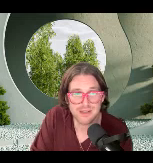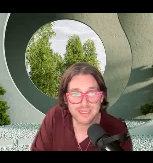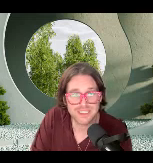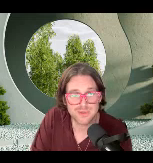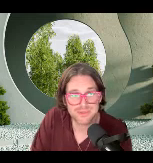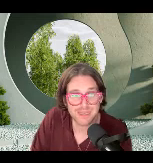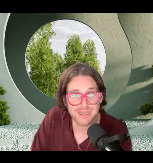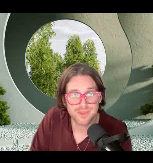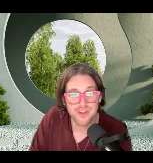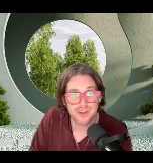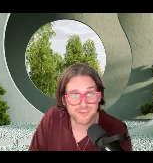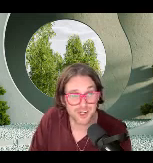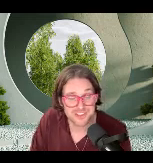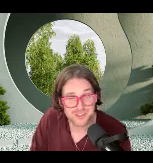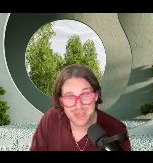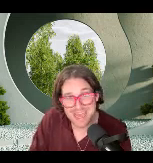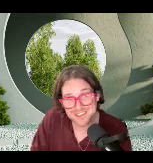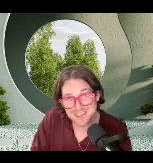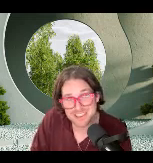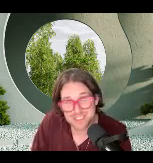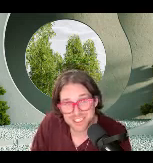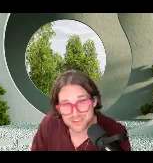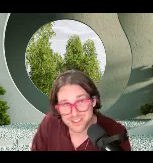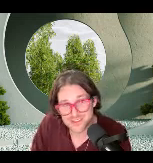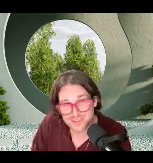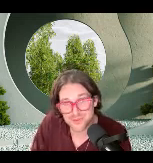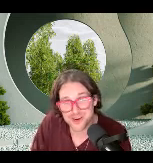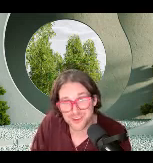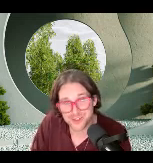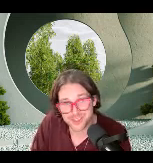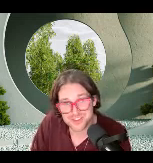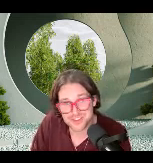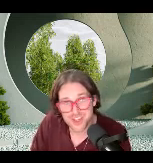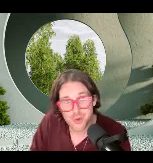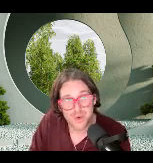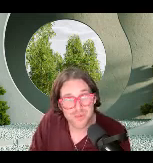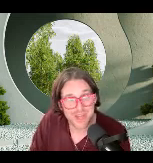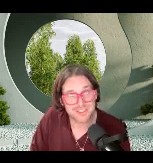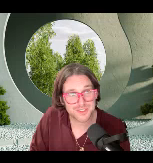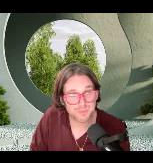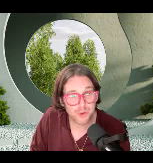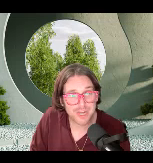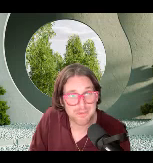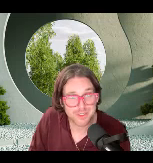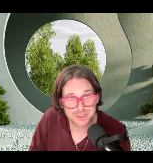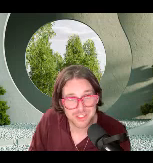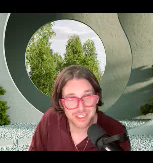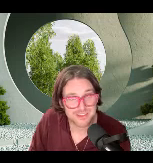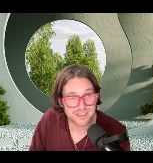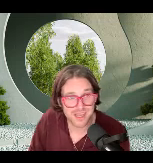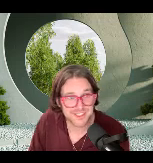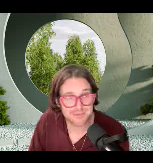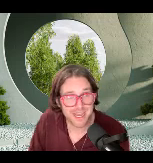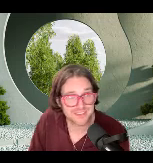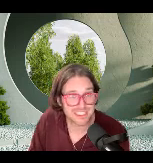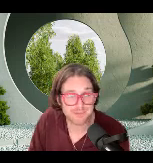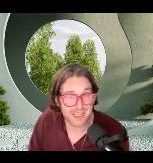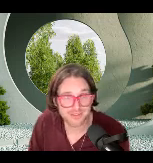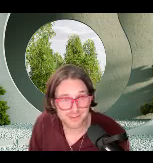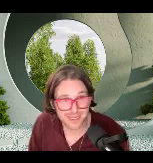the UDL guidelines website. First, to access the materials for our learners, we want to support opportunities